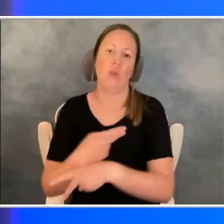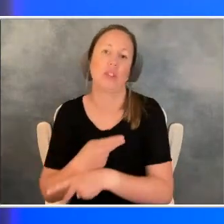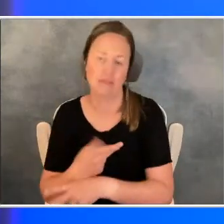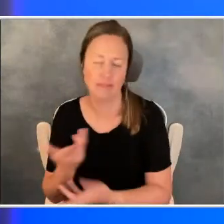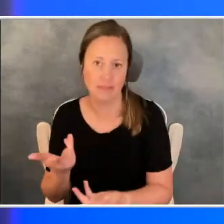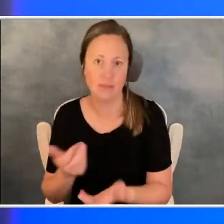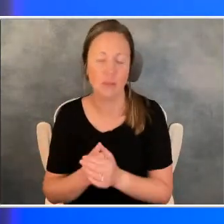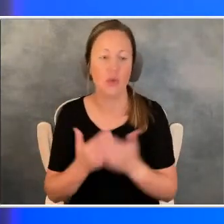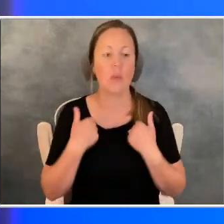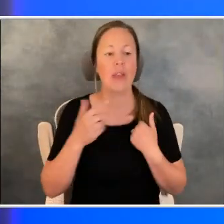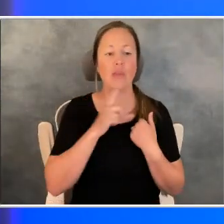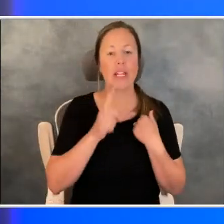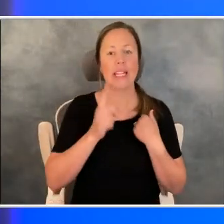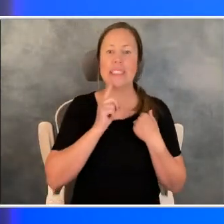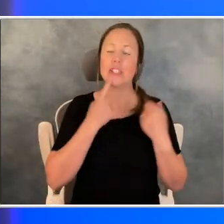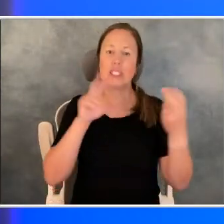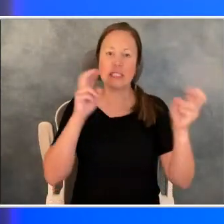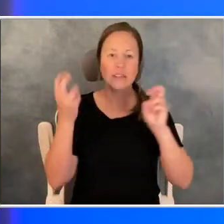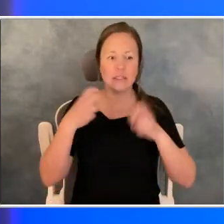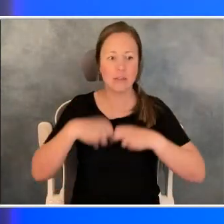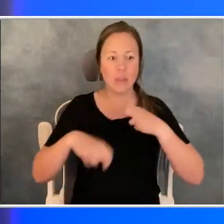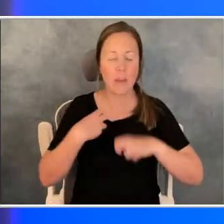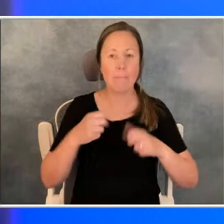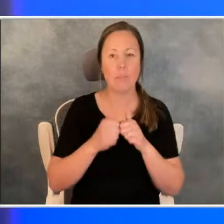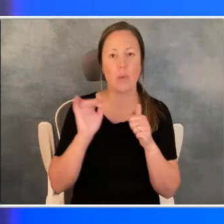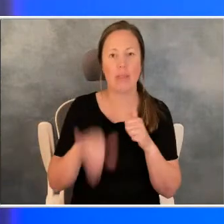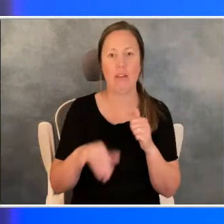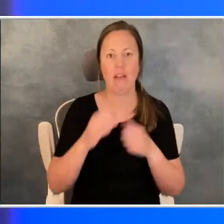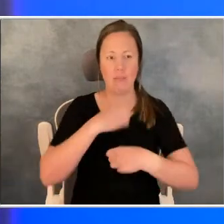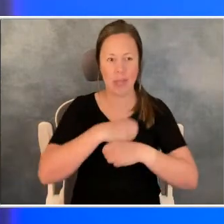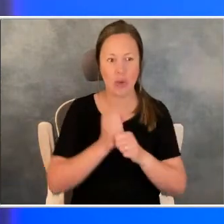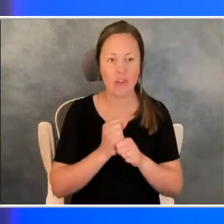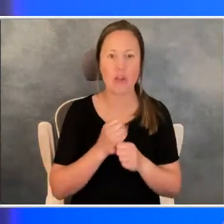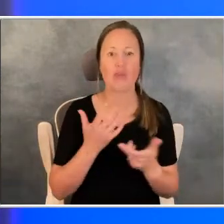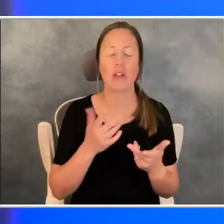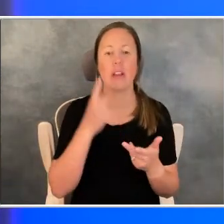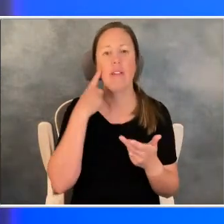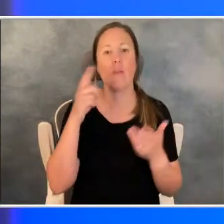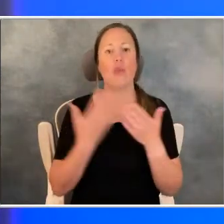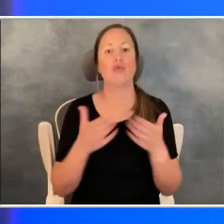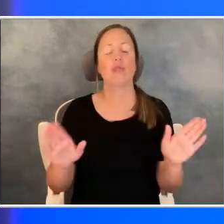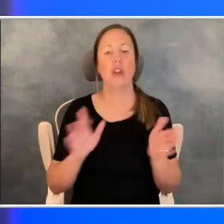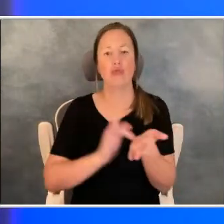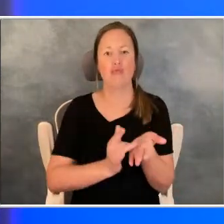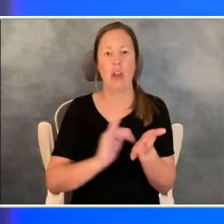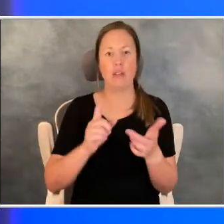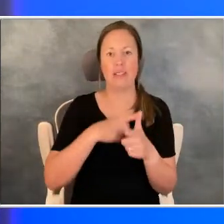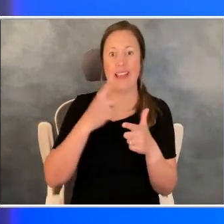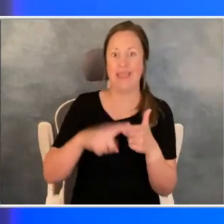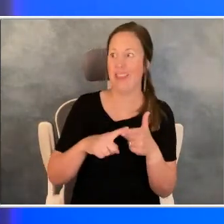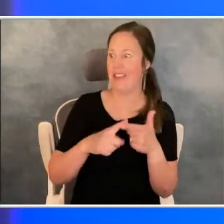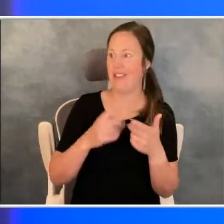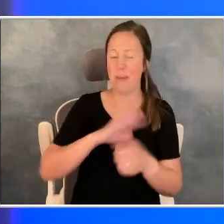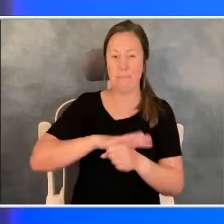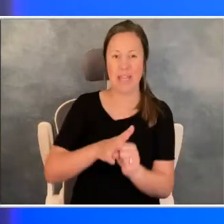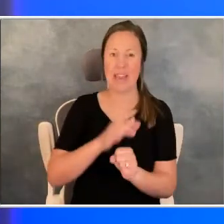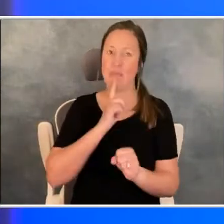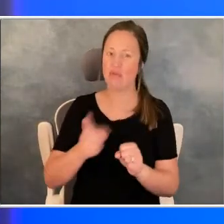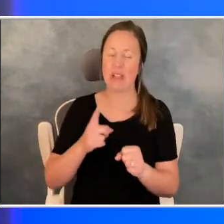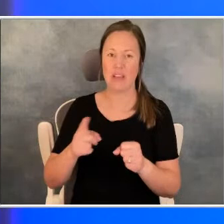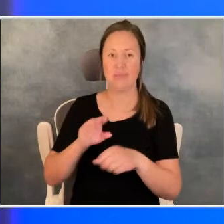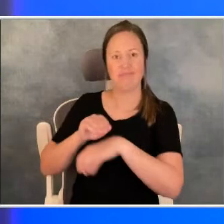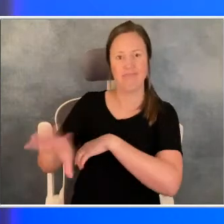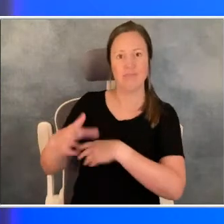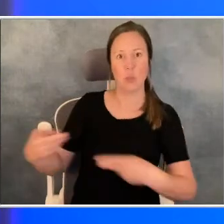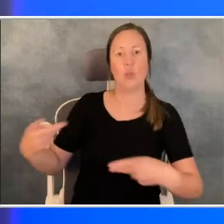at-risk manufacturing for generic drugs, and then the pandemic put on top of it. It definitely heightened it. We're at an all-time high.